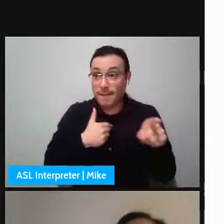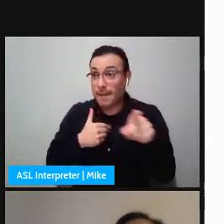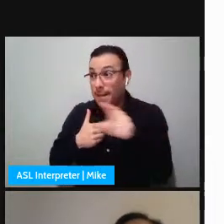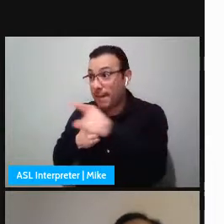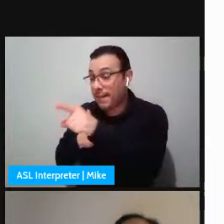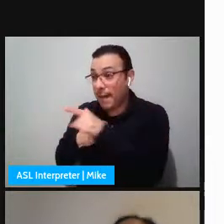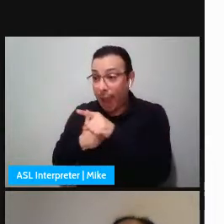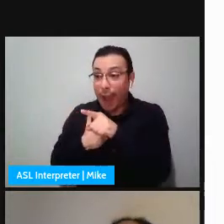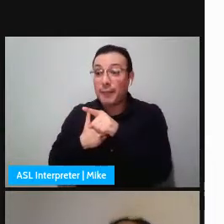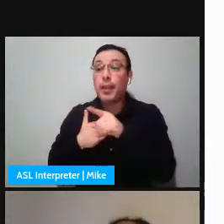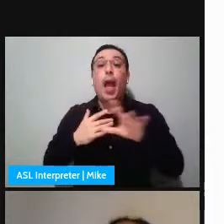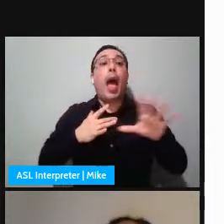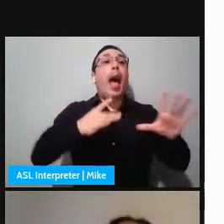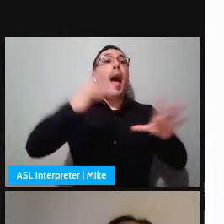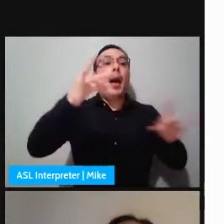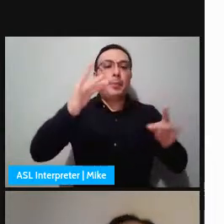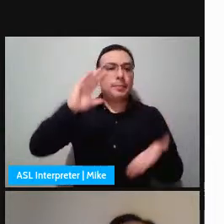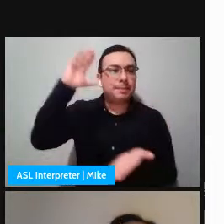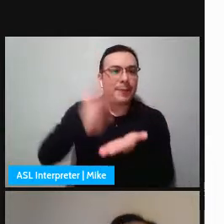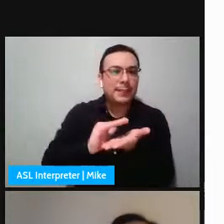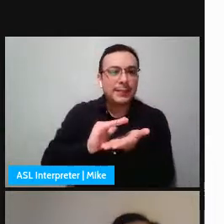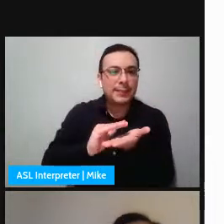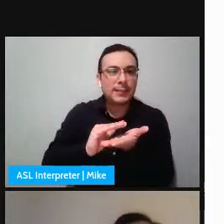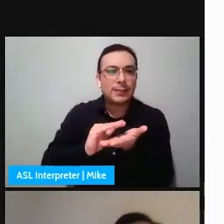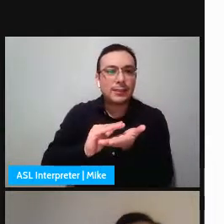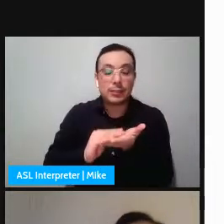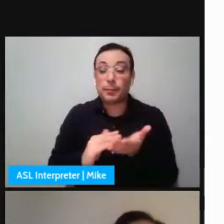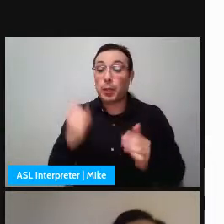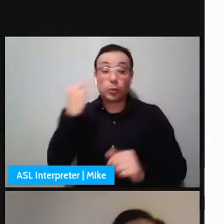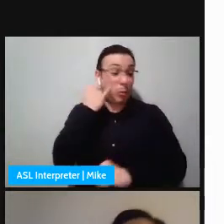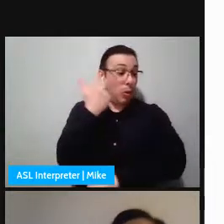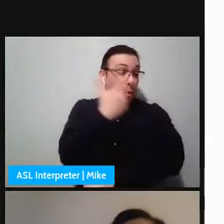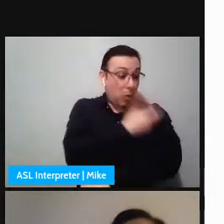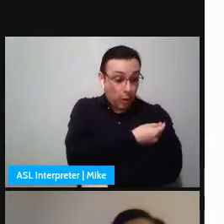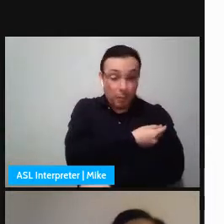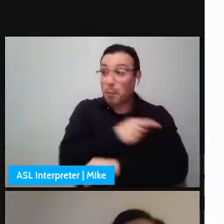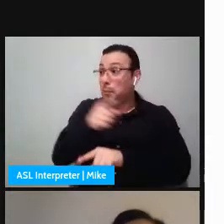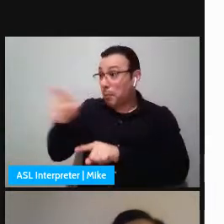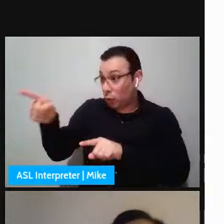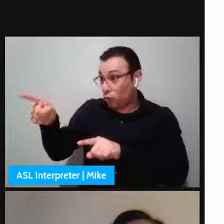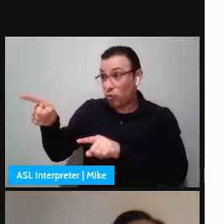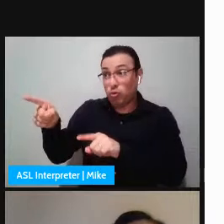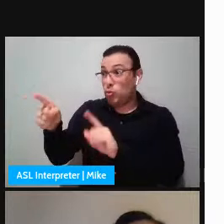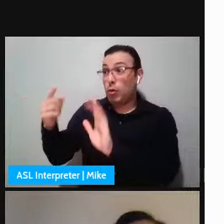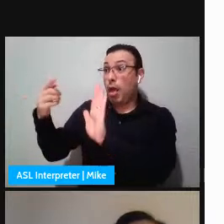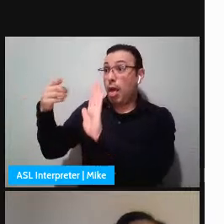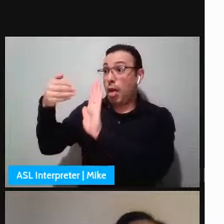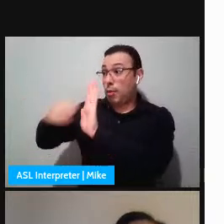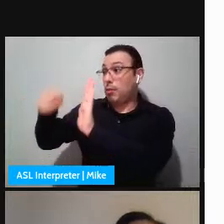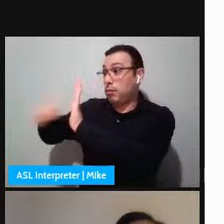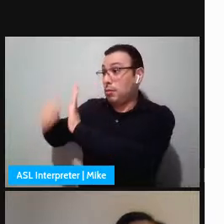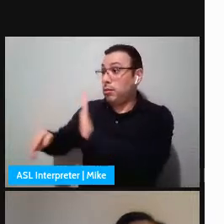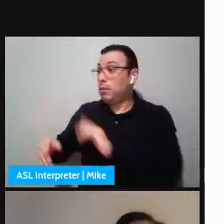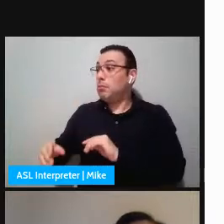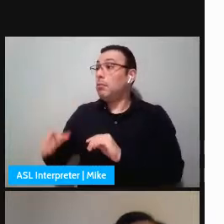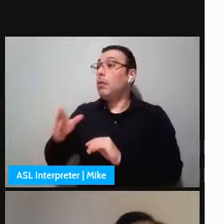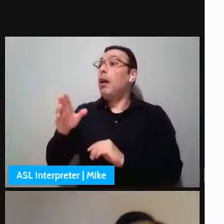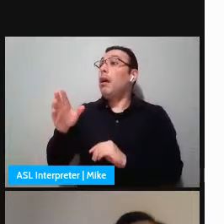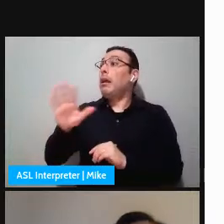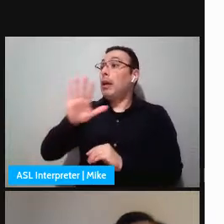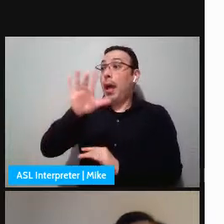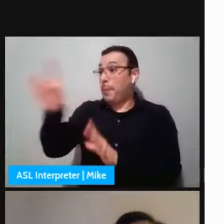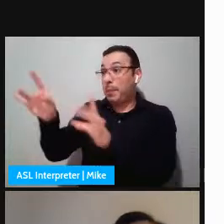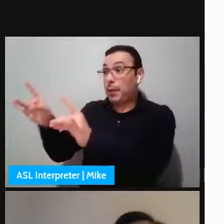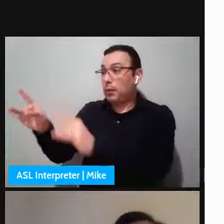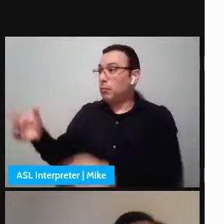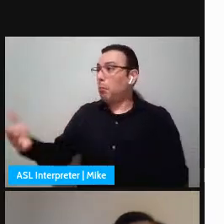be exposed, if they don't contract it, then they're not kind of passing that on to multiple other individuals. And so we're able to limit kind of